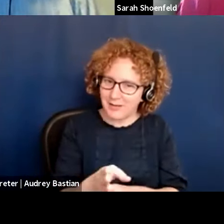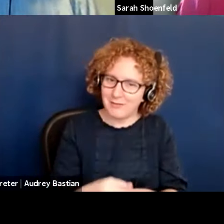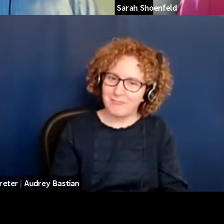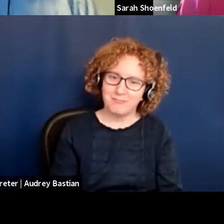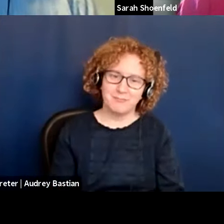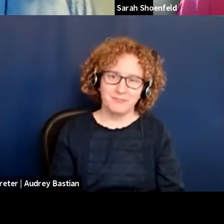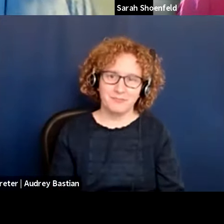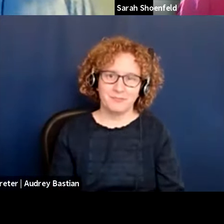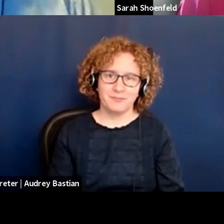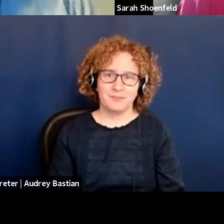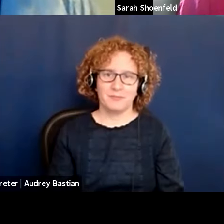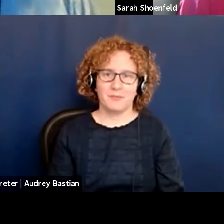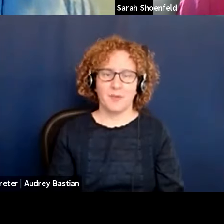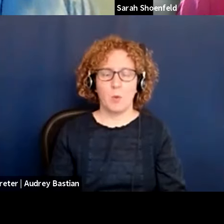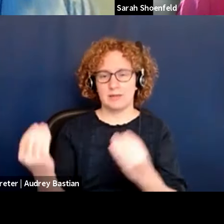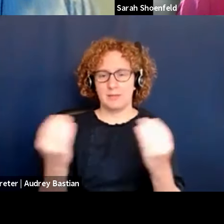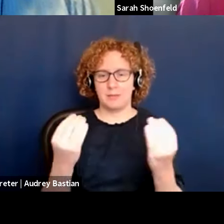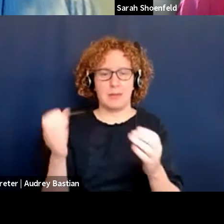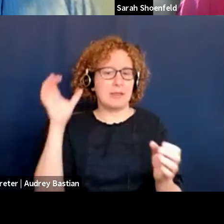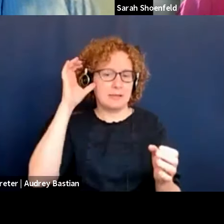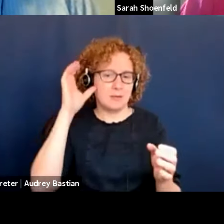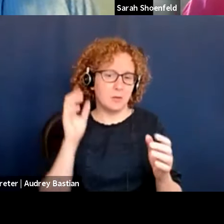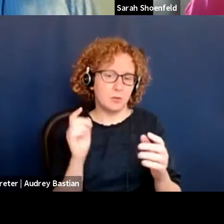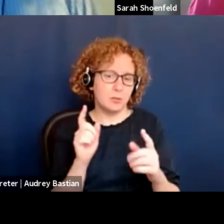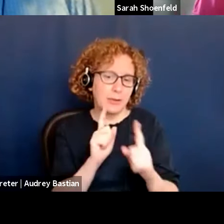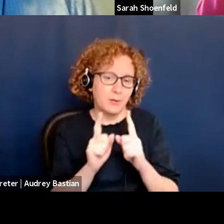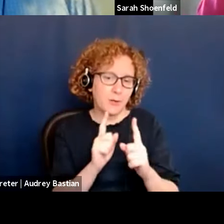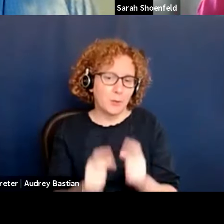a step in between, is to listen to their interviews.